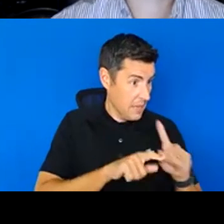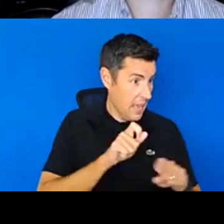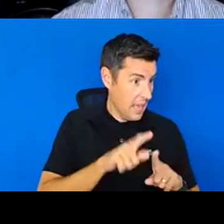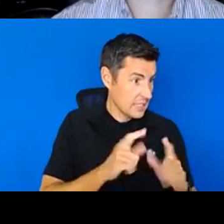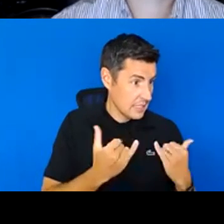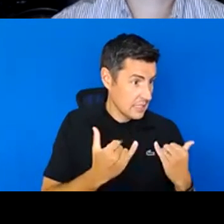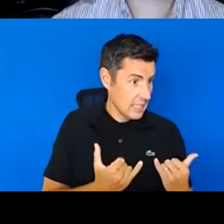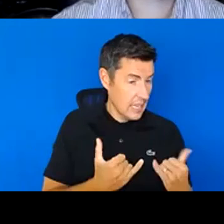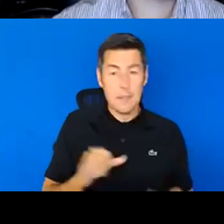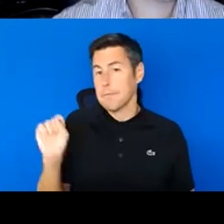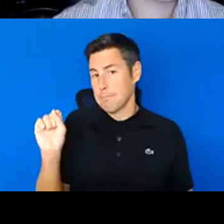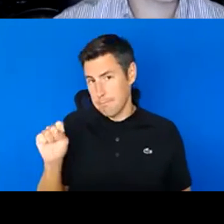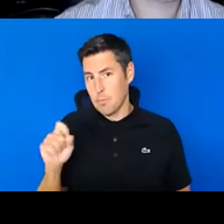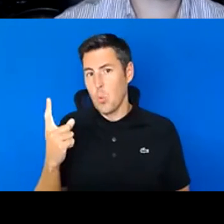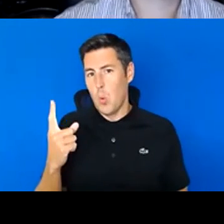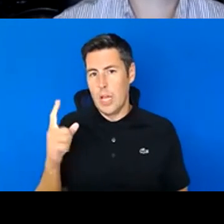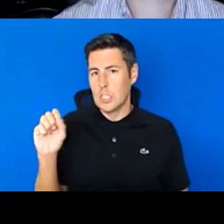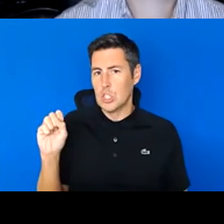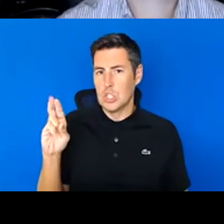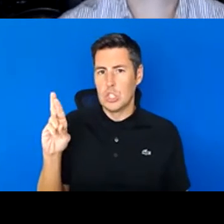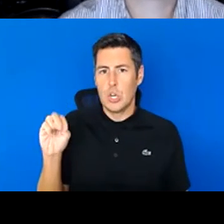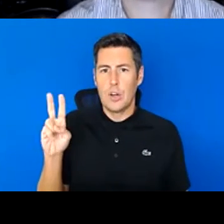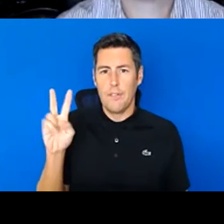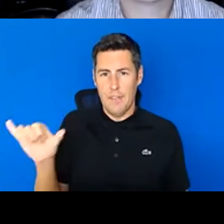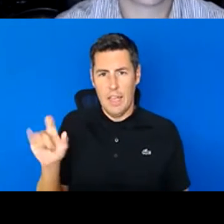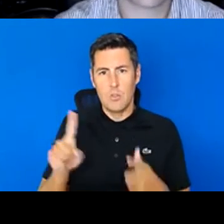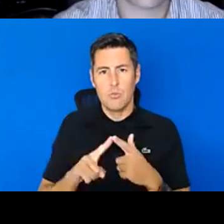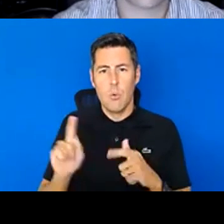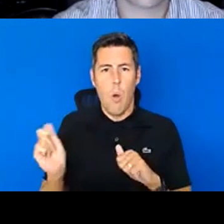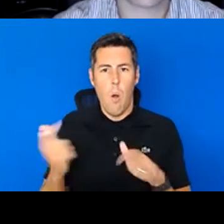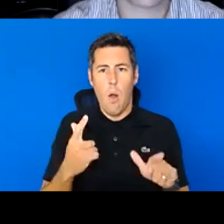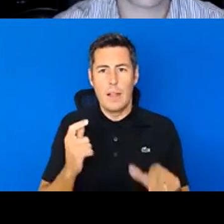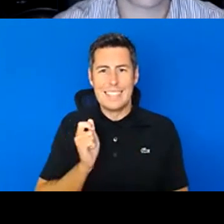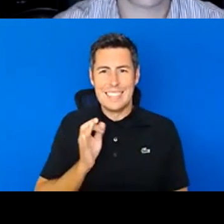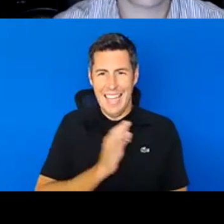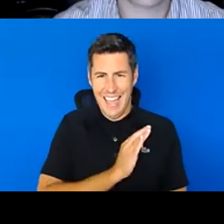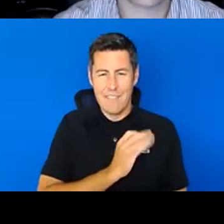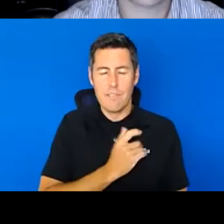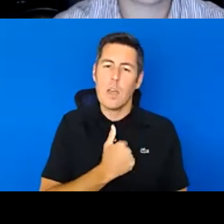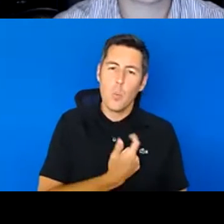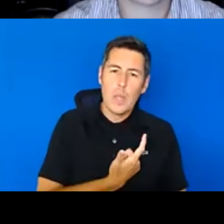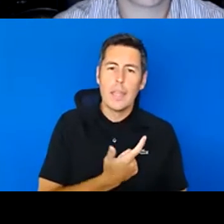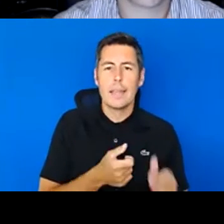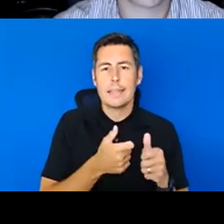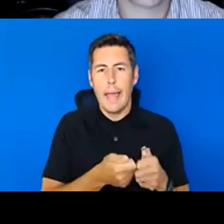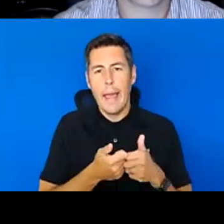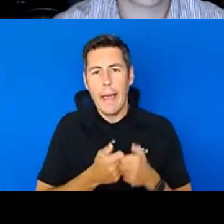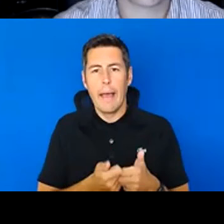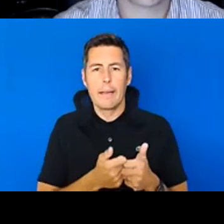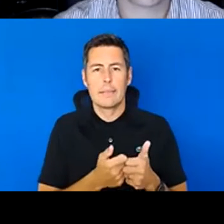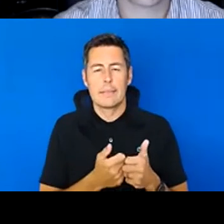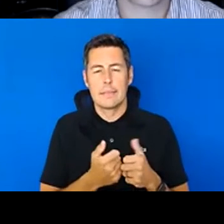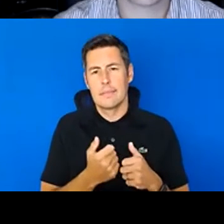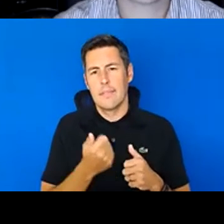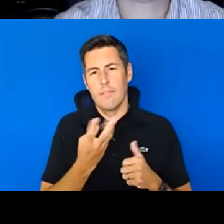survey went out this morning. Yeah, survey went out to classified staff today. We surveyed people informally by text a couple of weeks